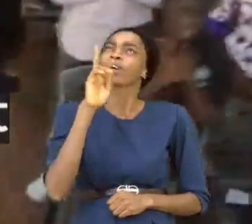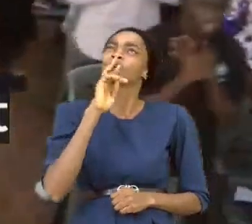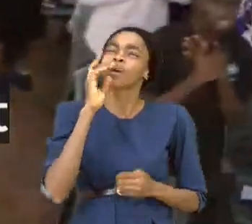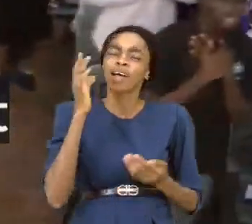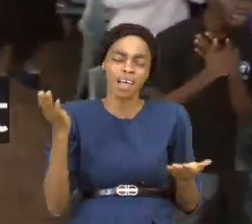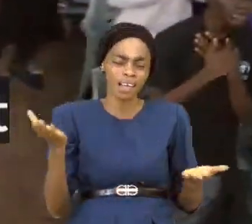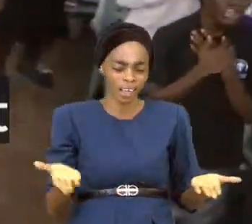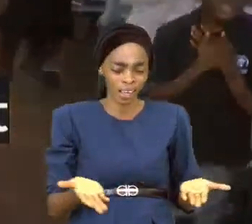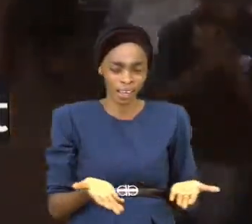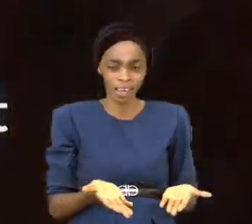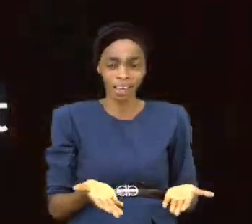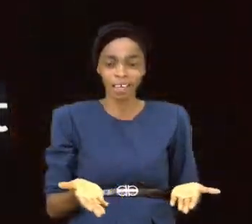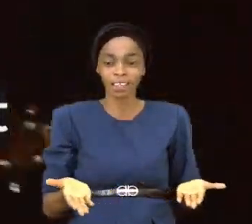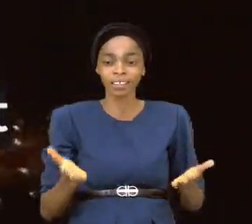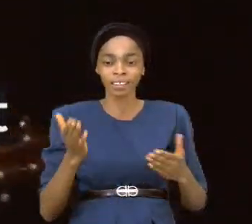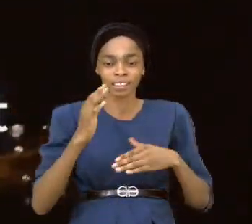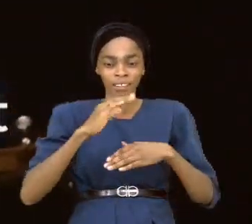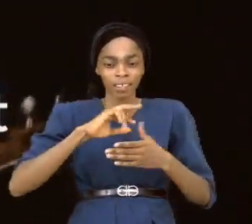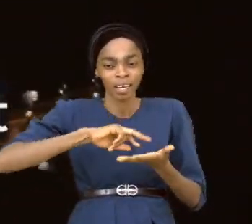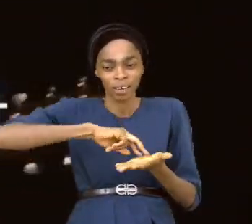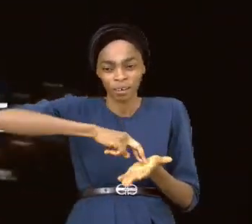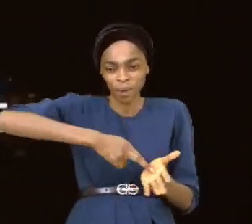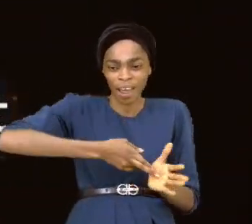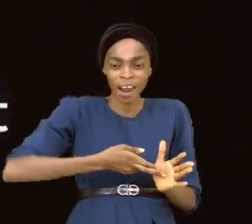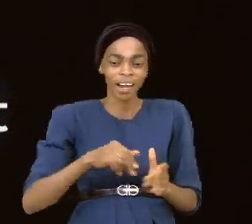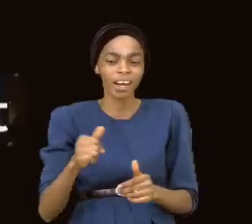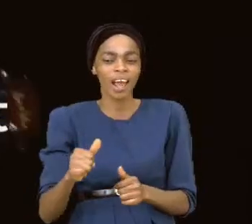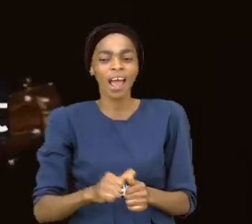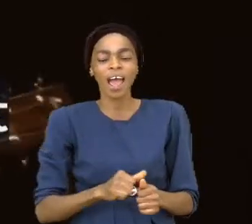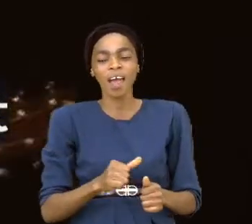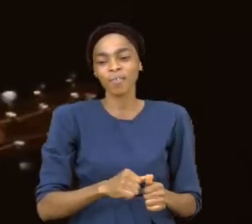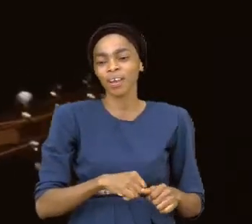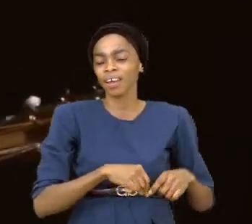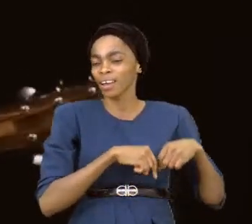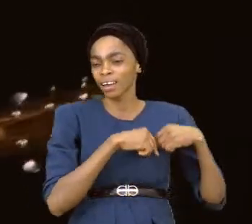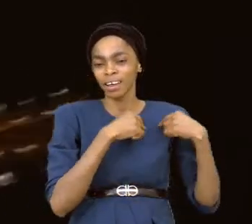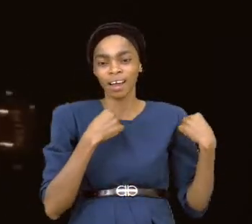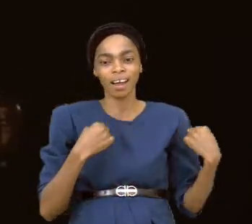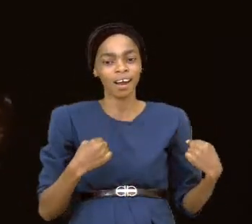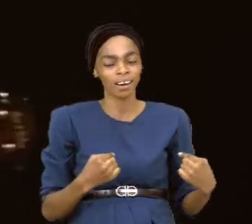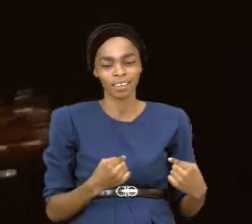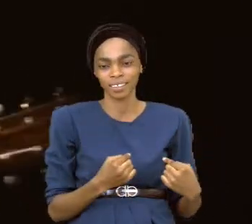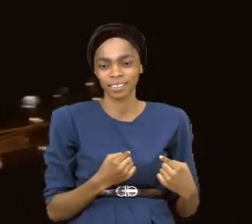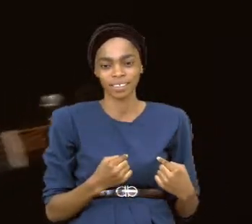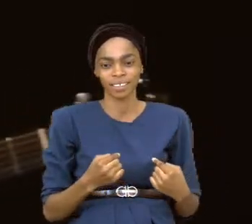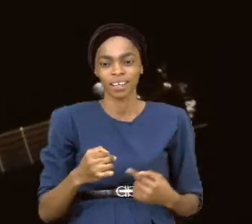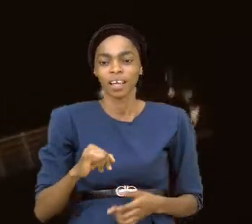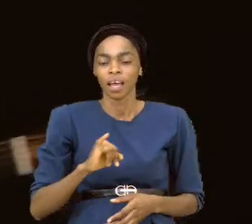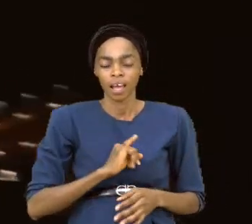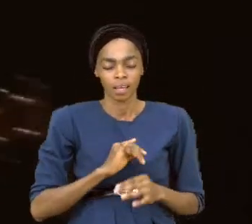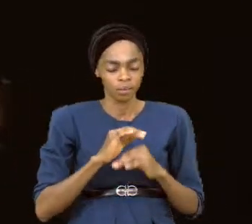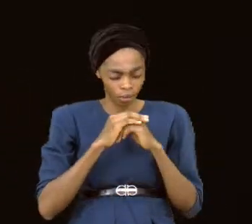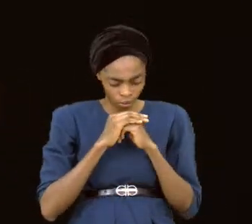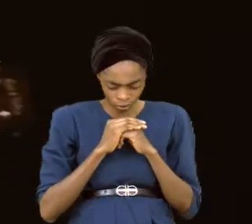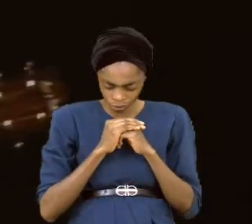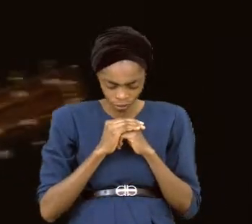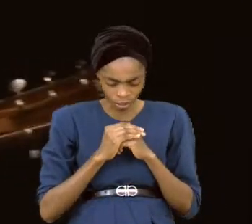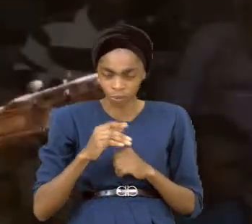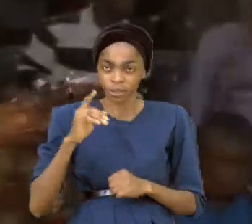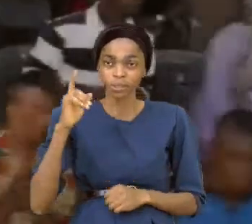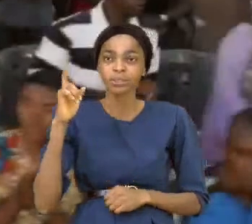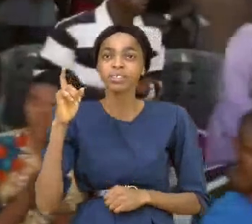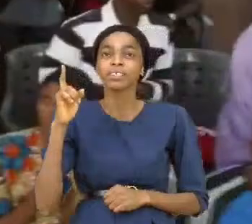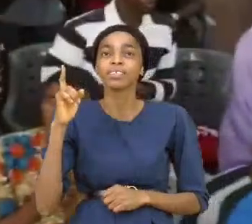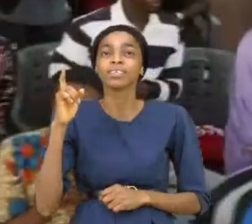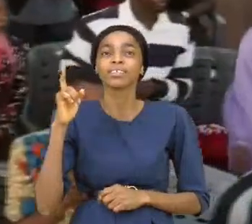You are here. Yes, you're mending every heart. I worship you.